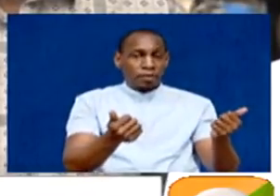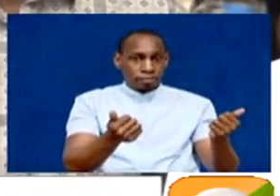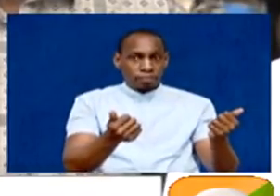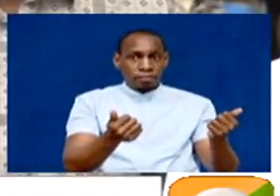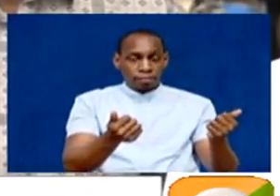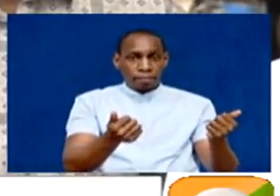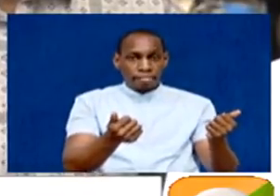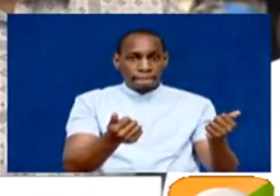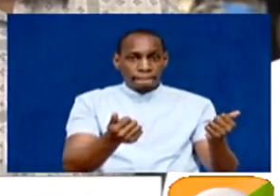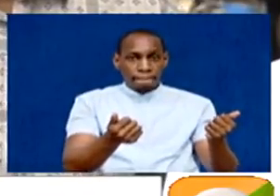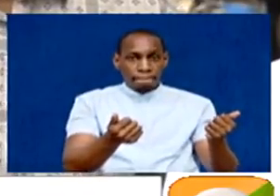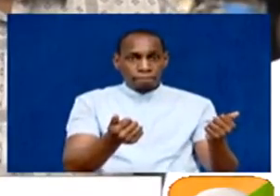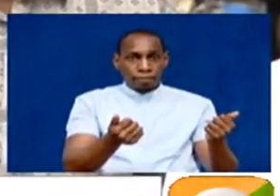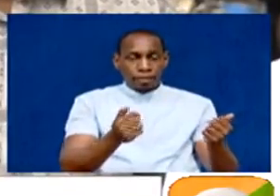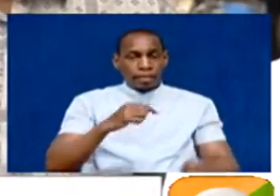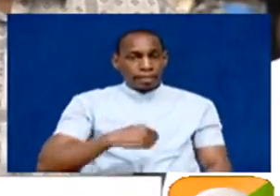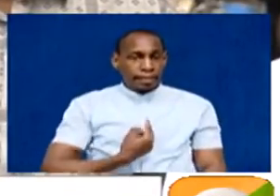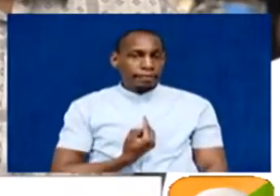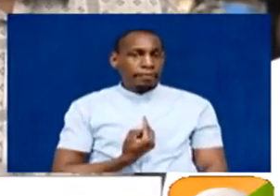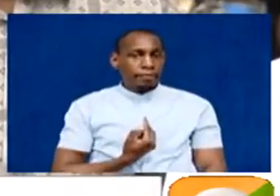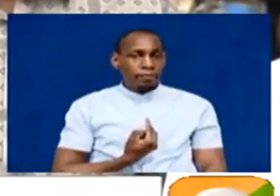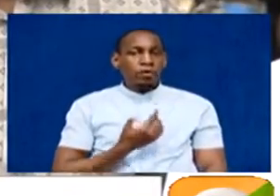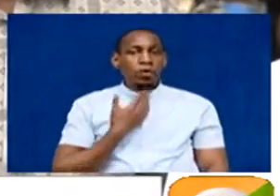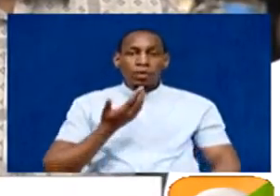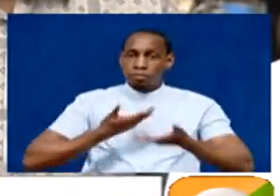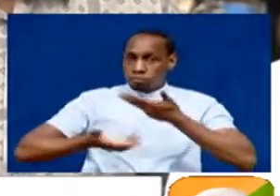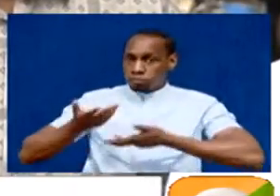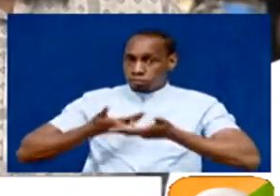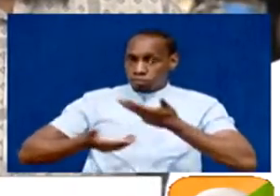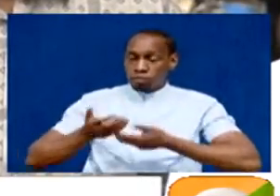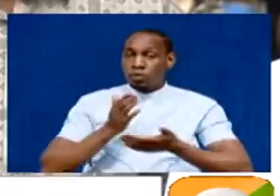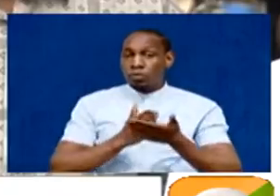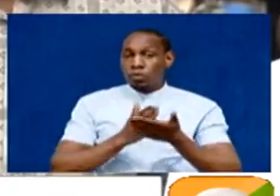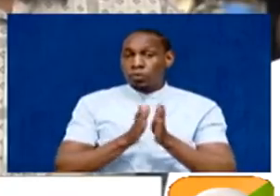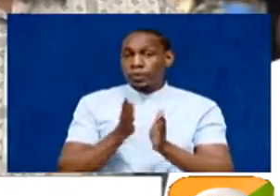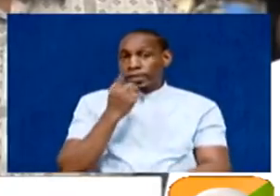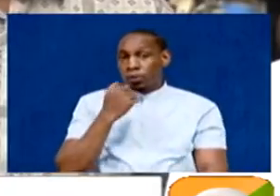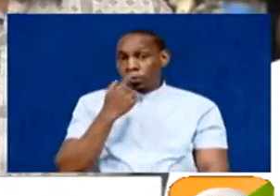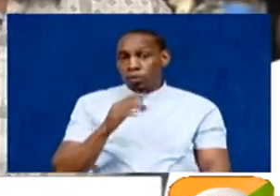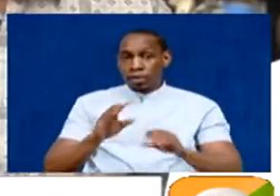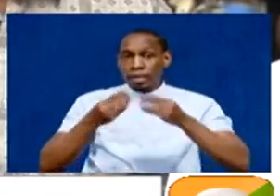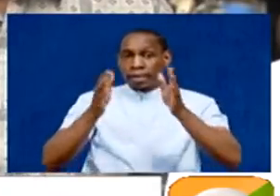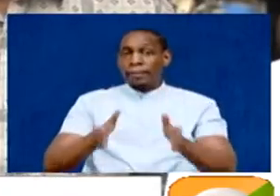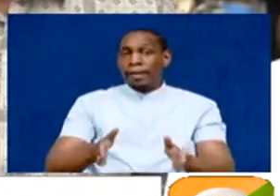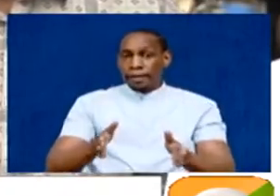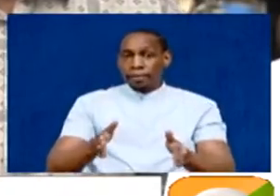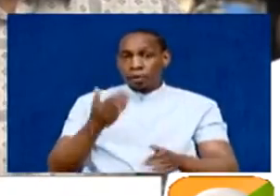with. I'll be looking to have conversations, frankly, with the suppliers.